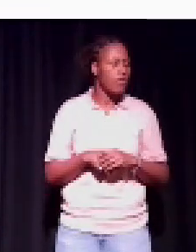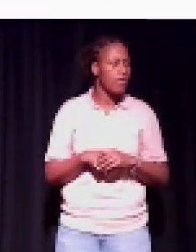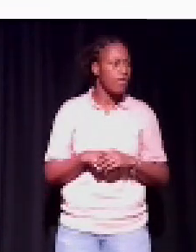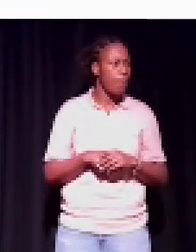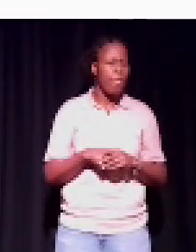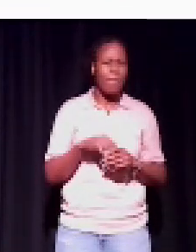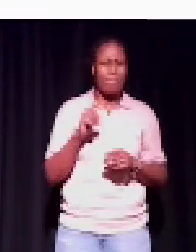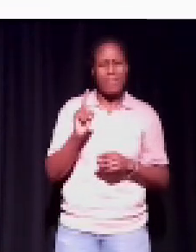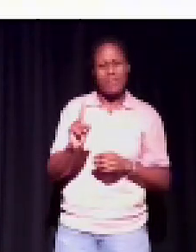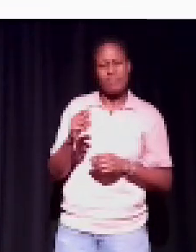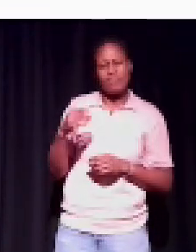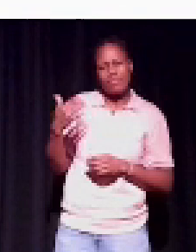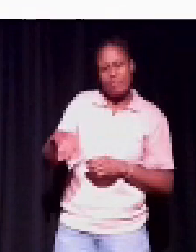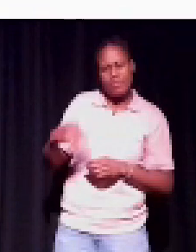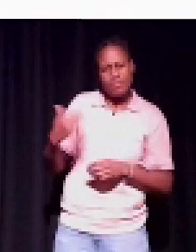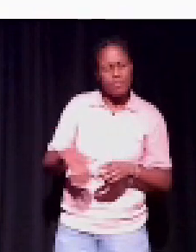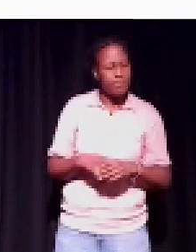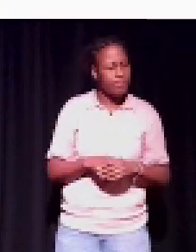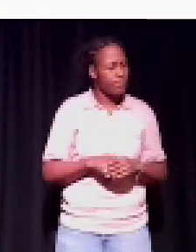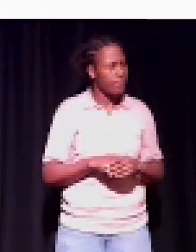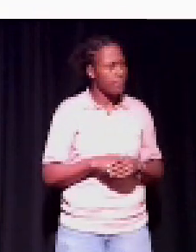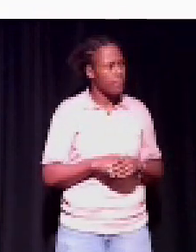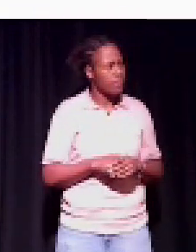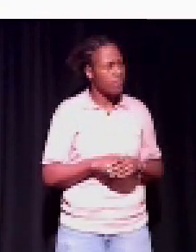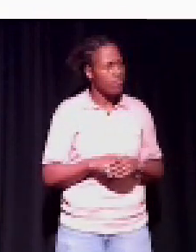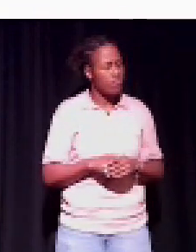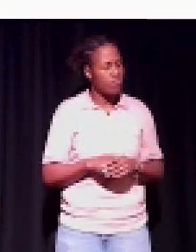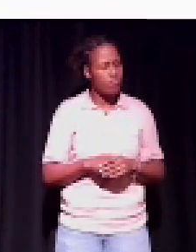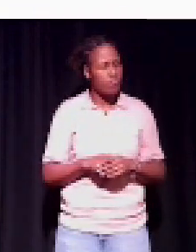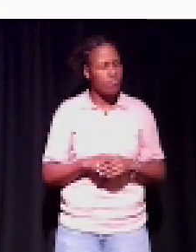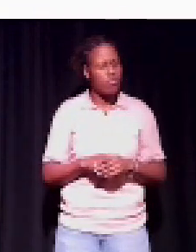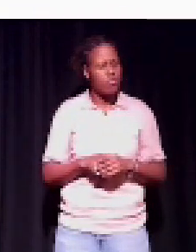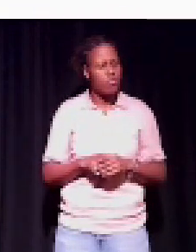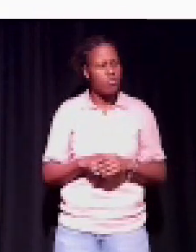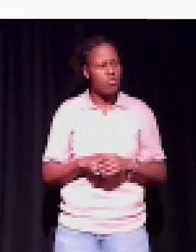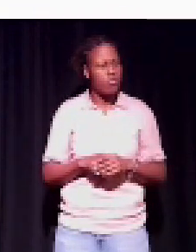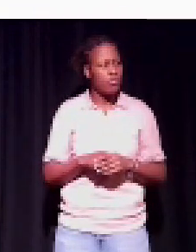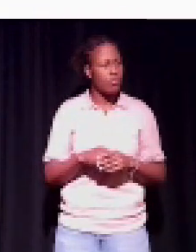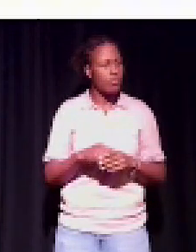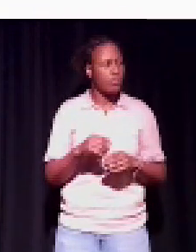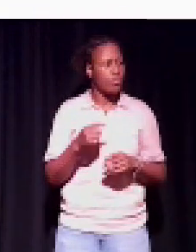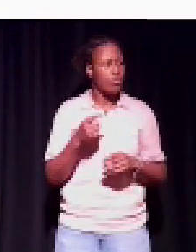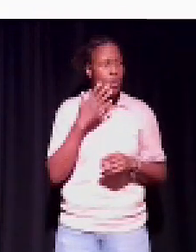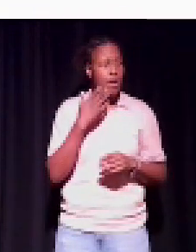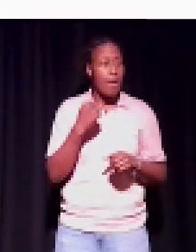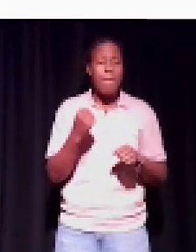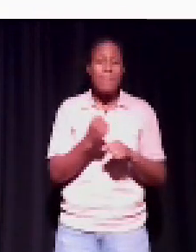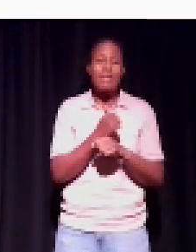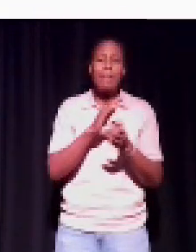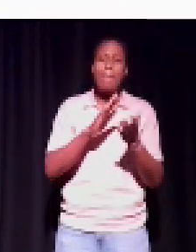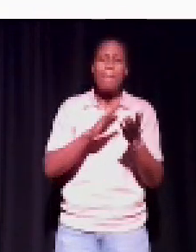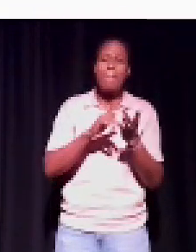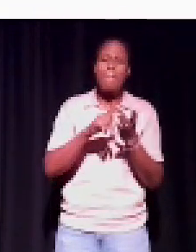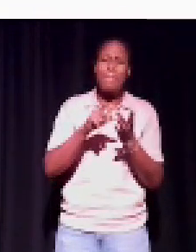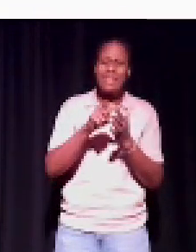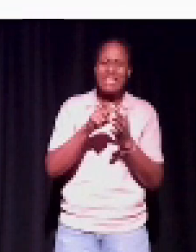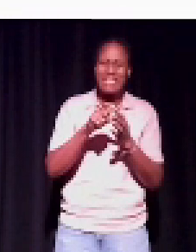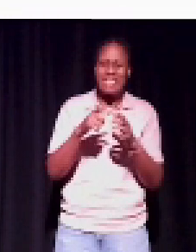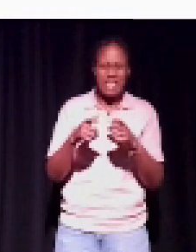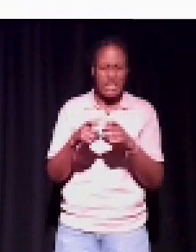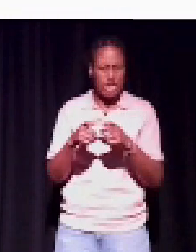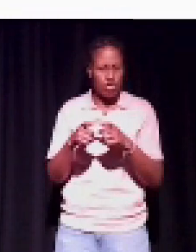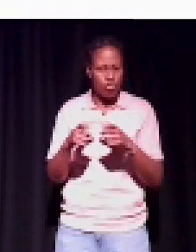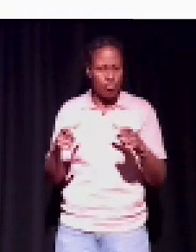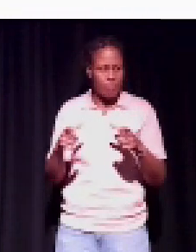expensive. But one of the first things I did making a MIDI instrument was making a switch trigger something on a